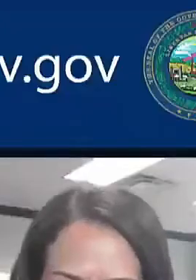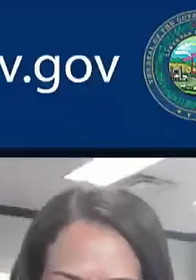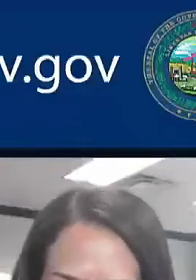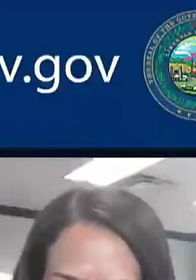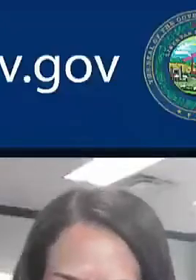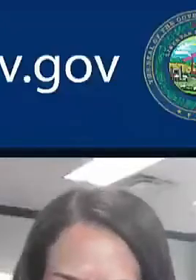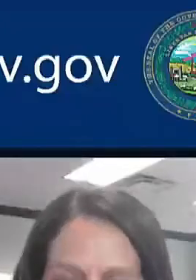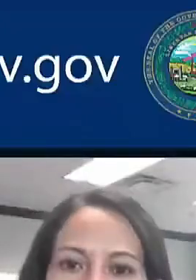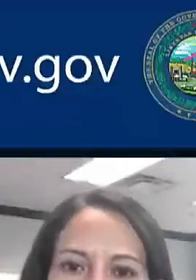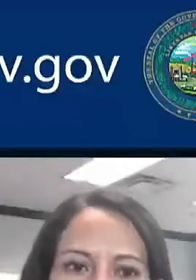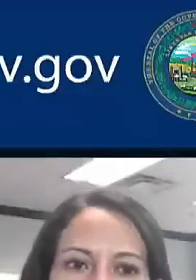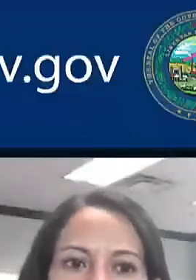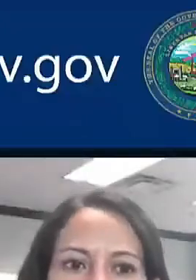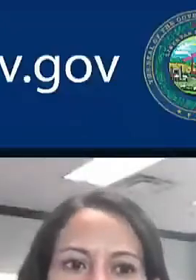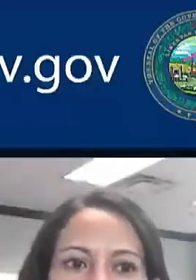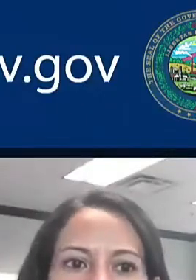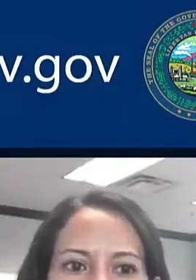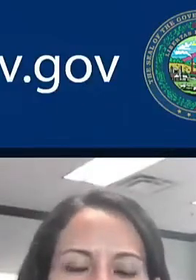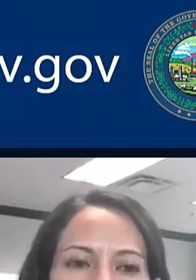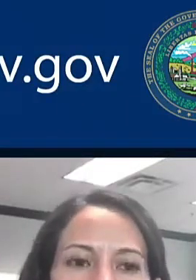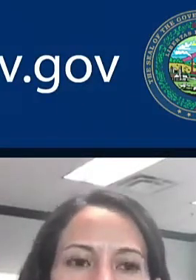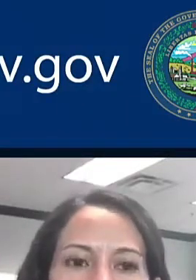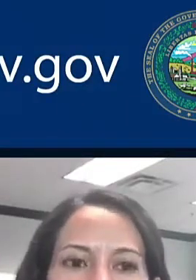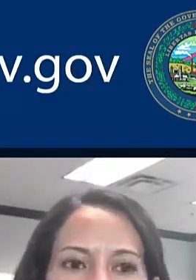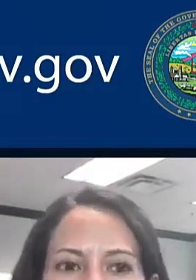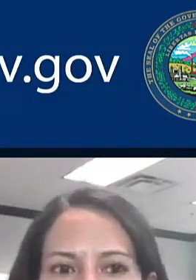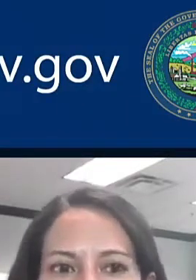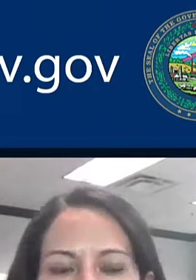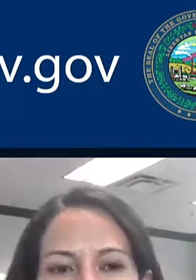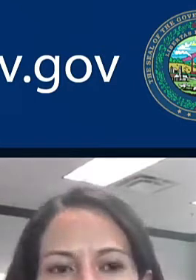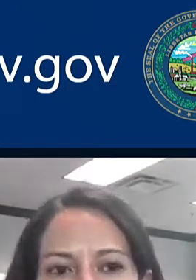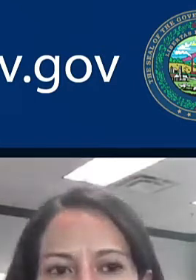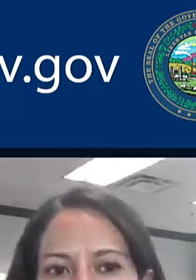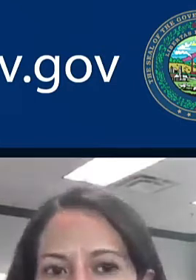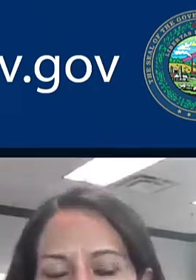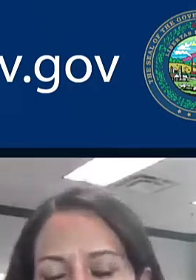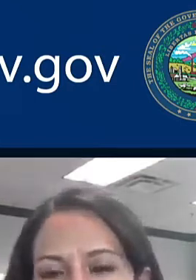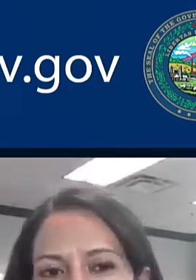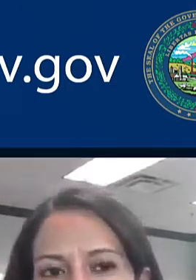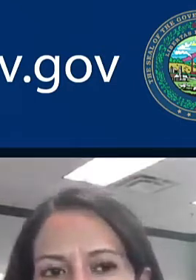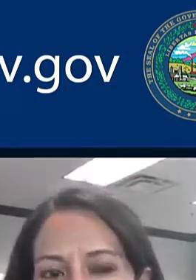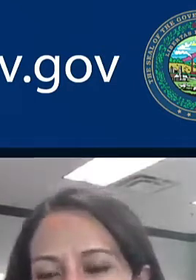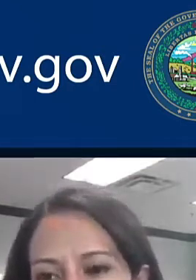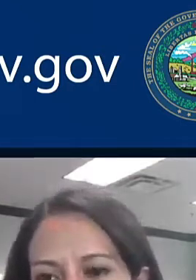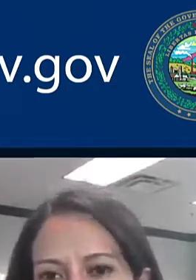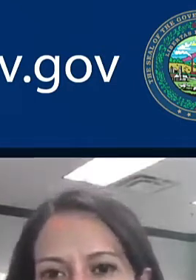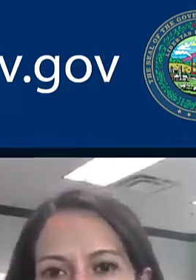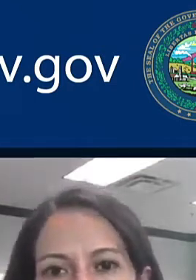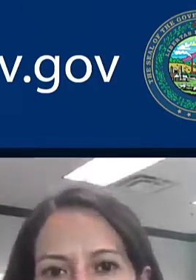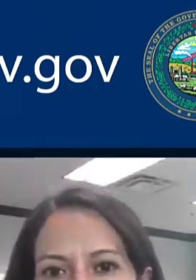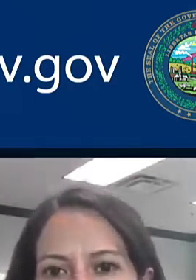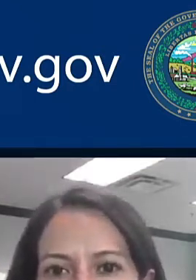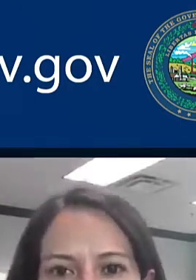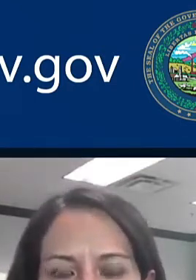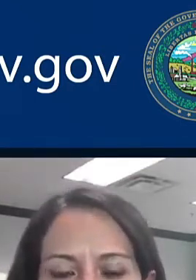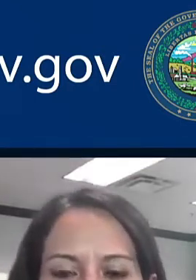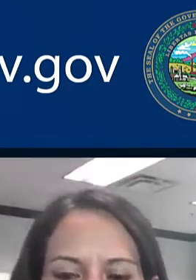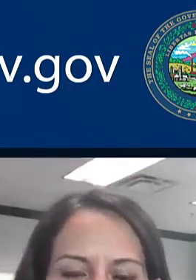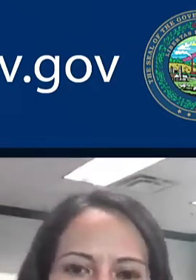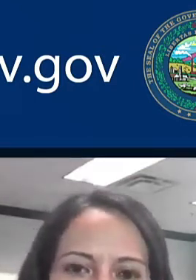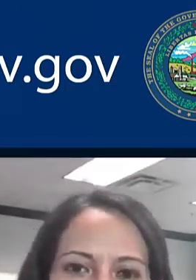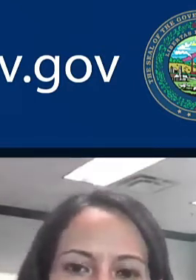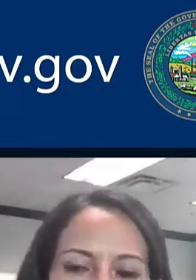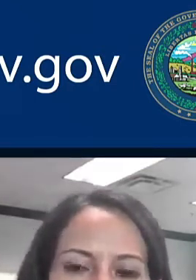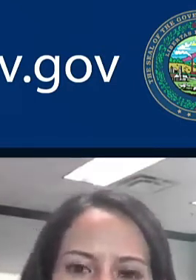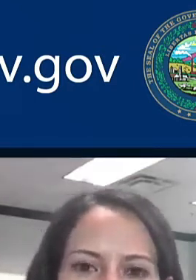for testing. These are optional. They're going to be free. But also to remind everyone, we have a lot of testing around the state that's still available, and we encourage